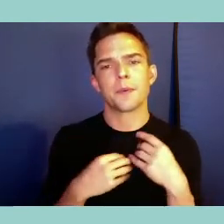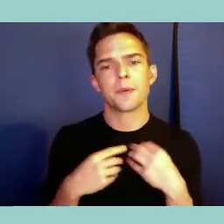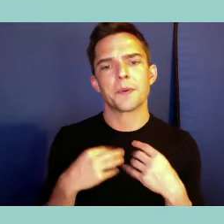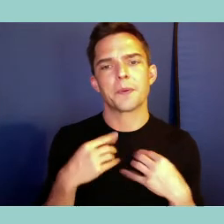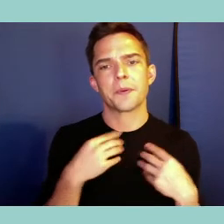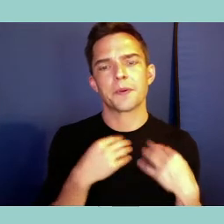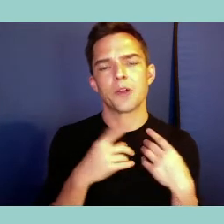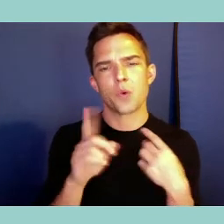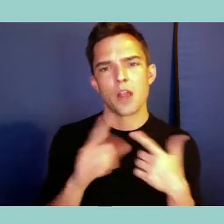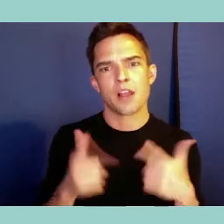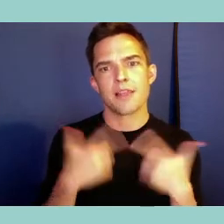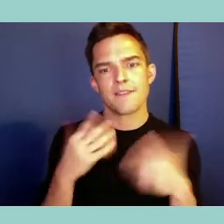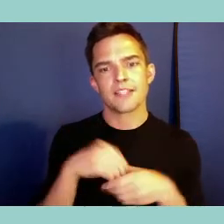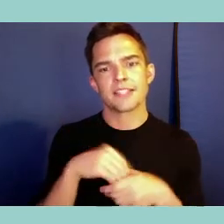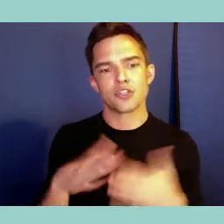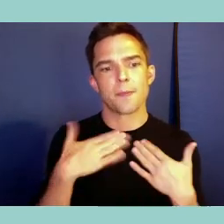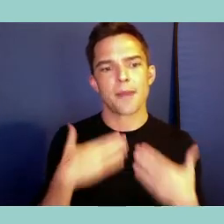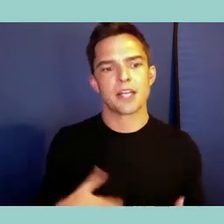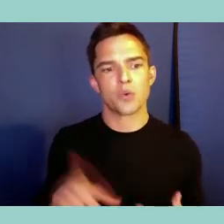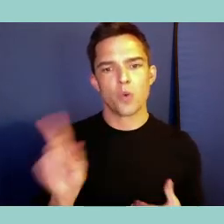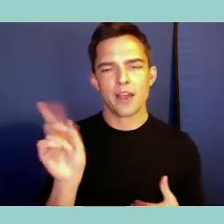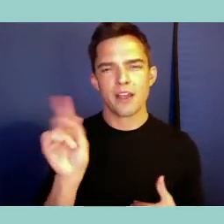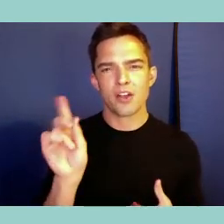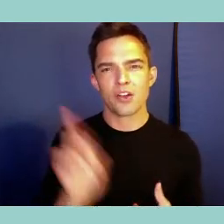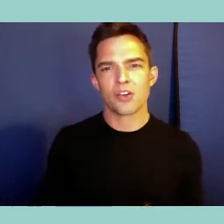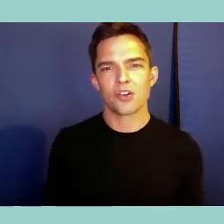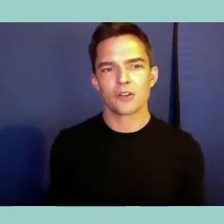Where does it live in your body?